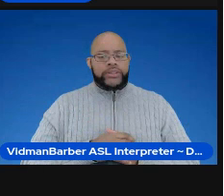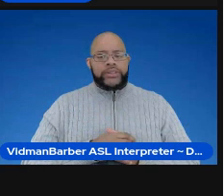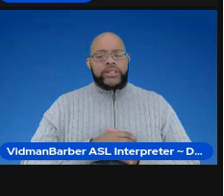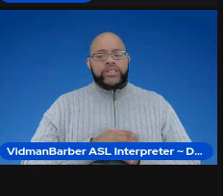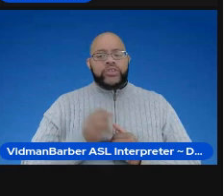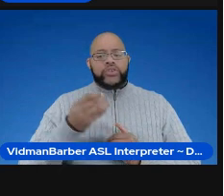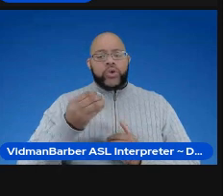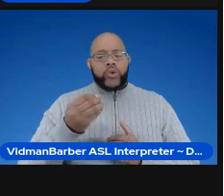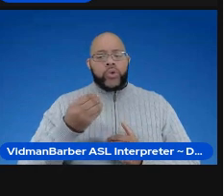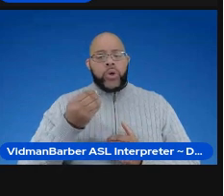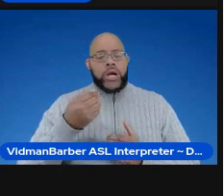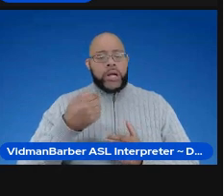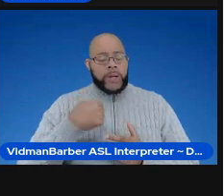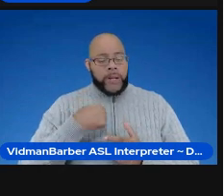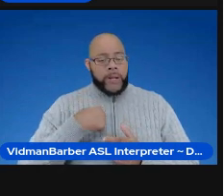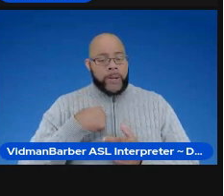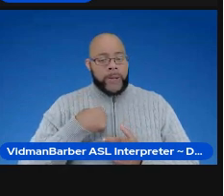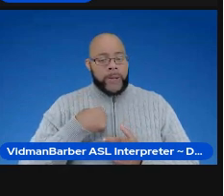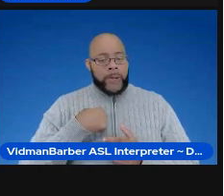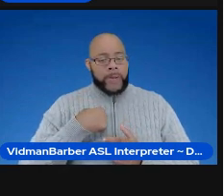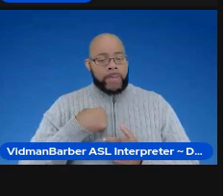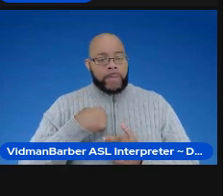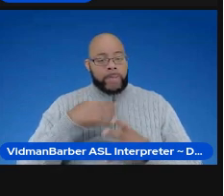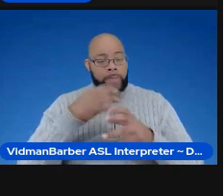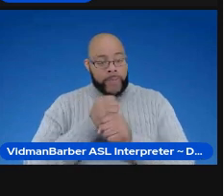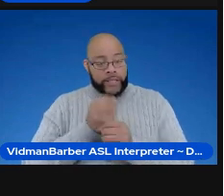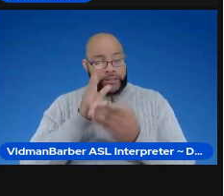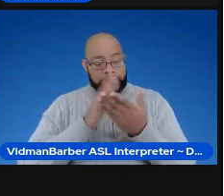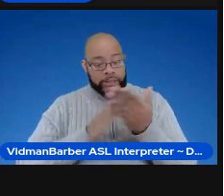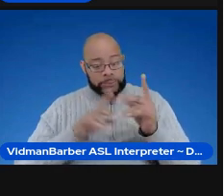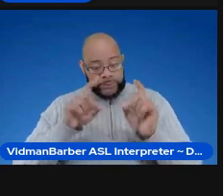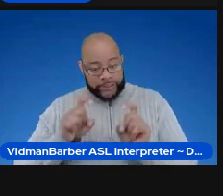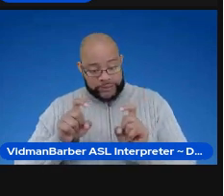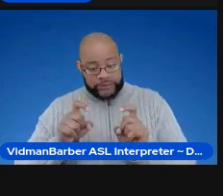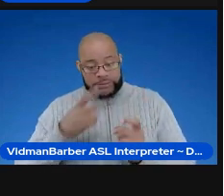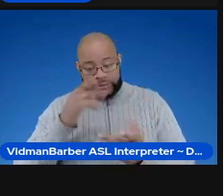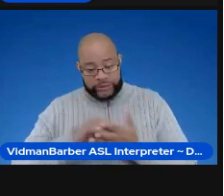so we subjected the CSF samples